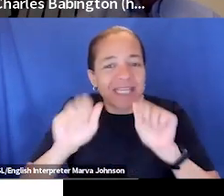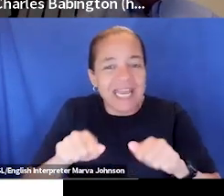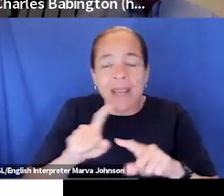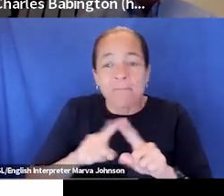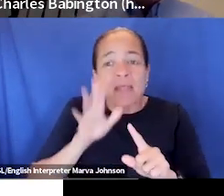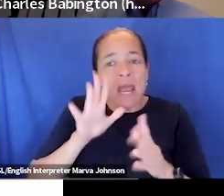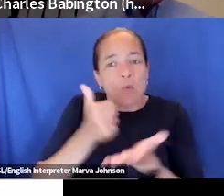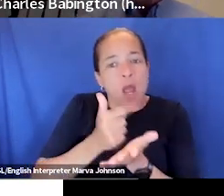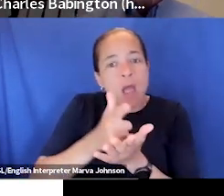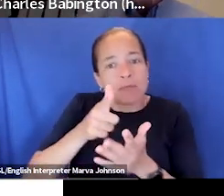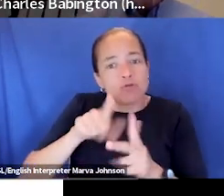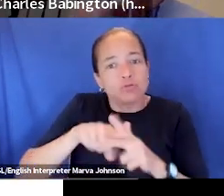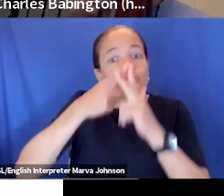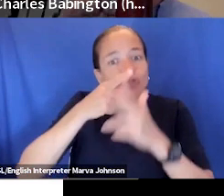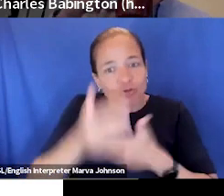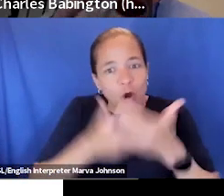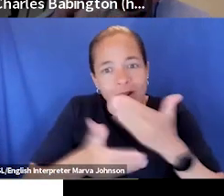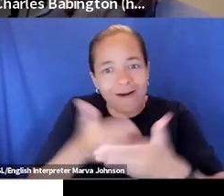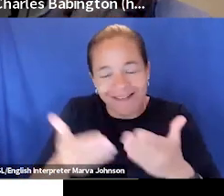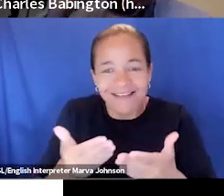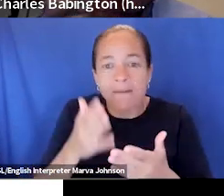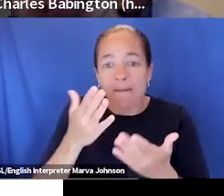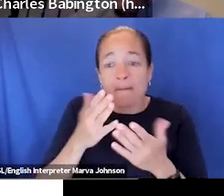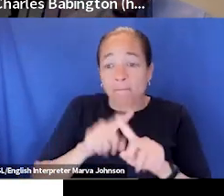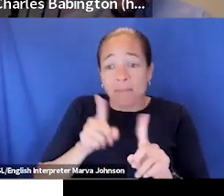to say, you're not going to be able to write well.